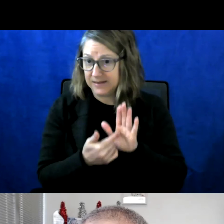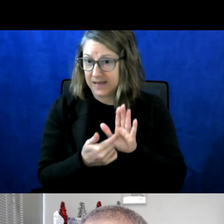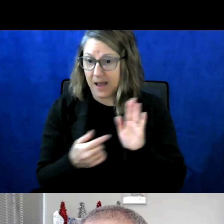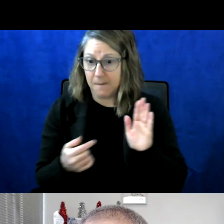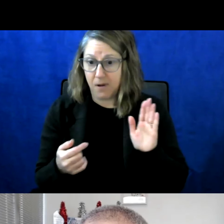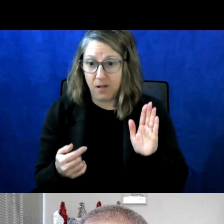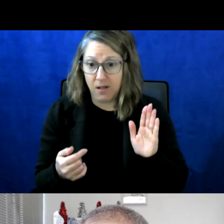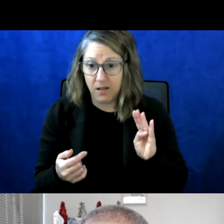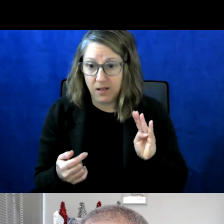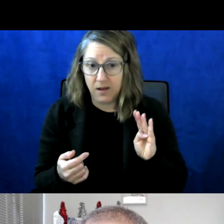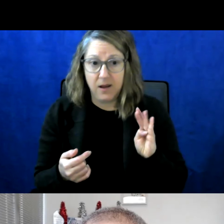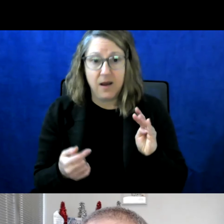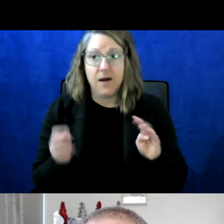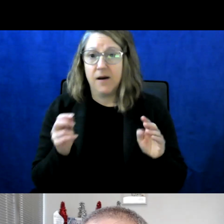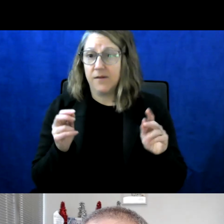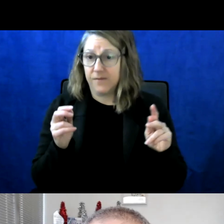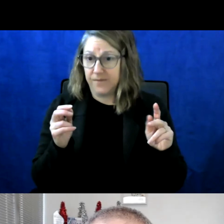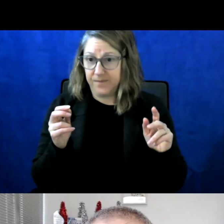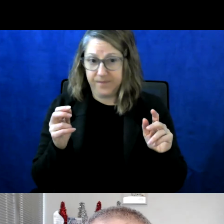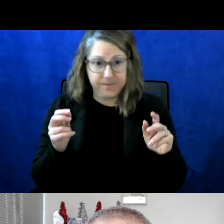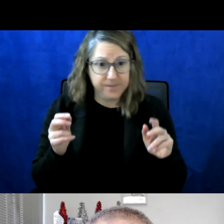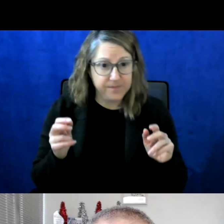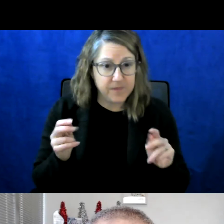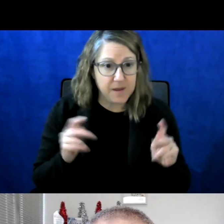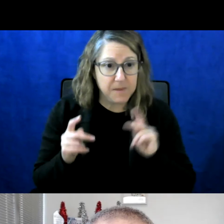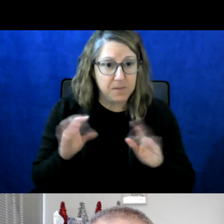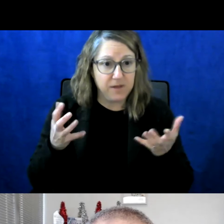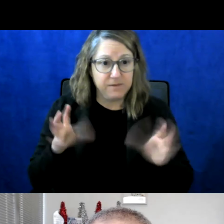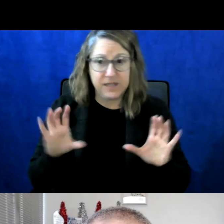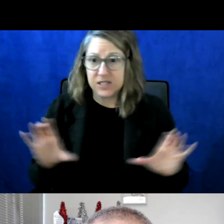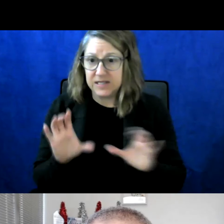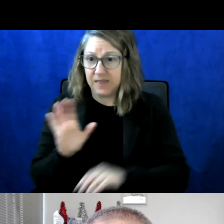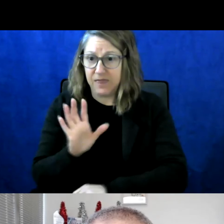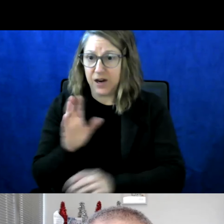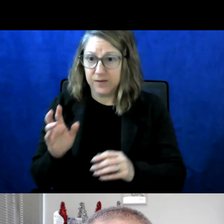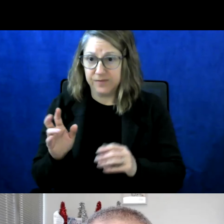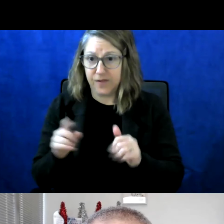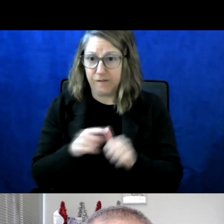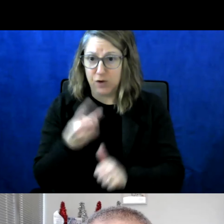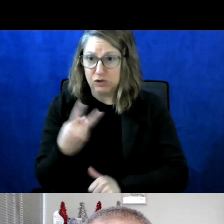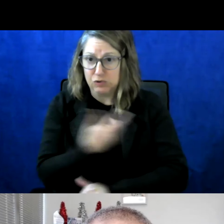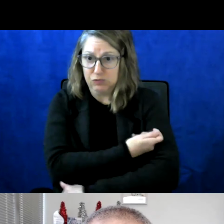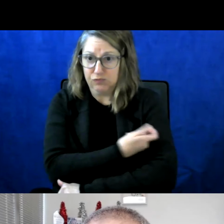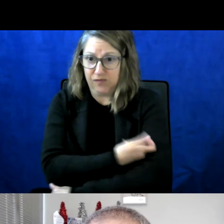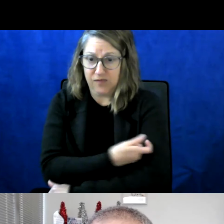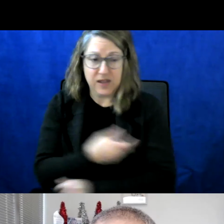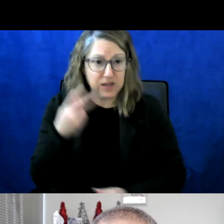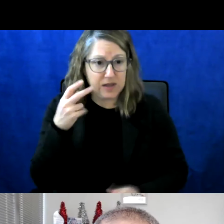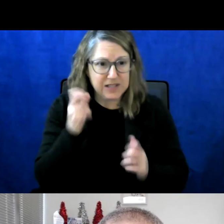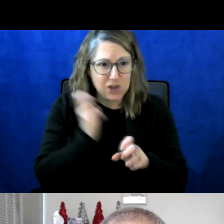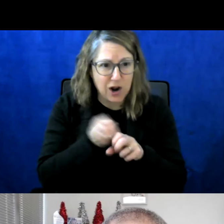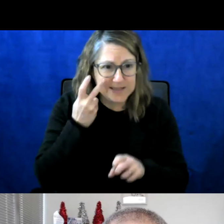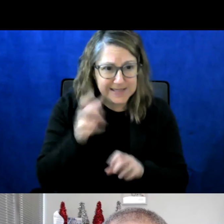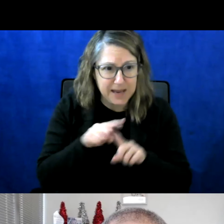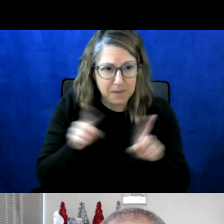primary series for vaccination. You'll see if you go, it's hard to see, but there's an orange line on the